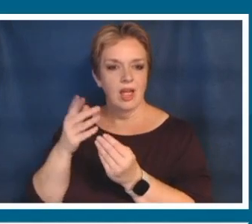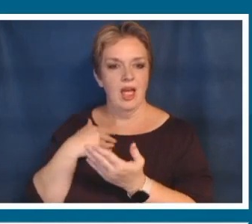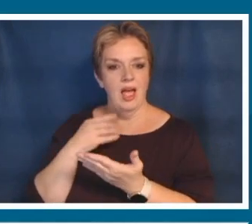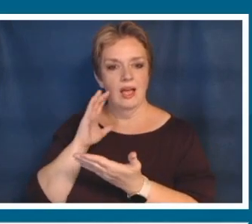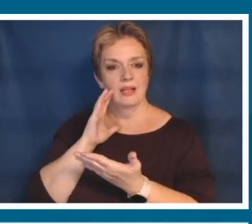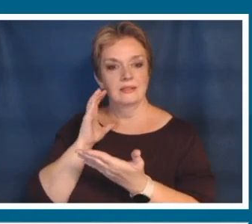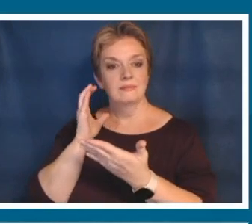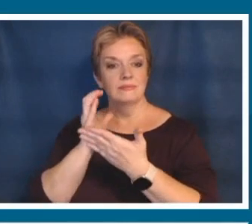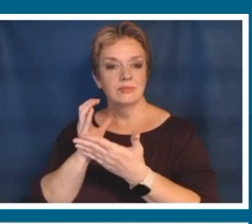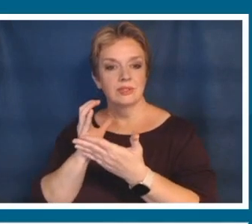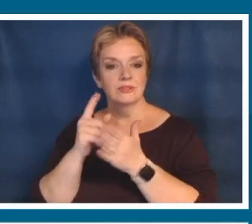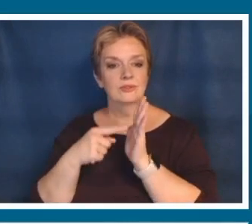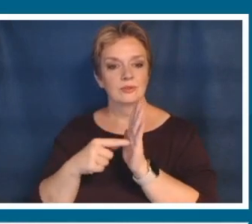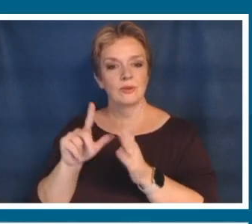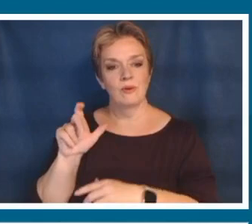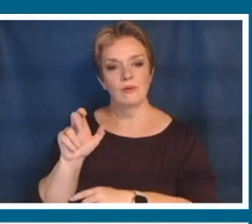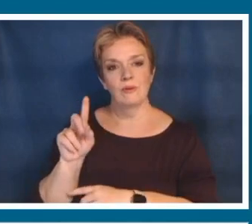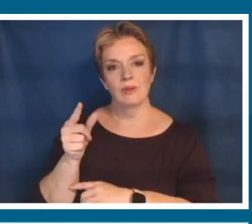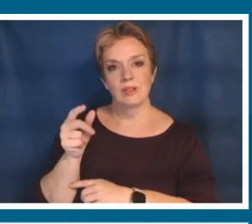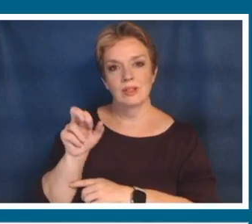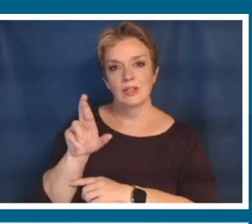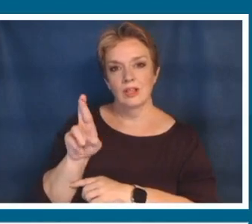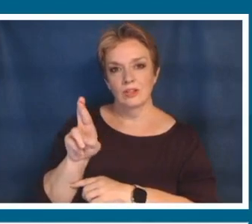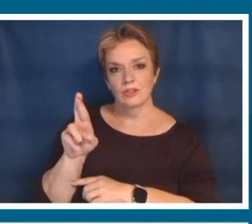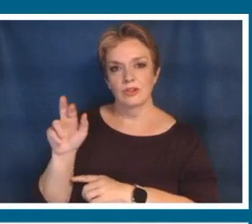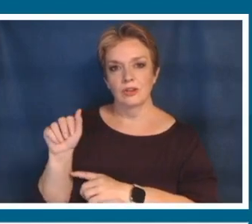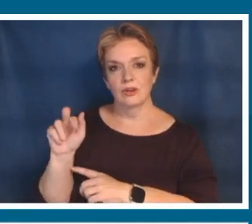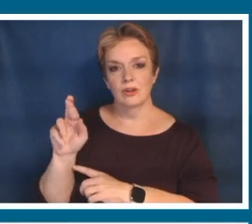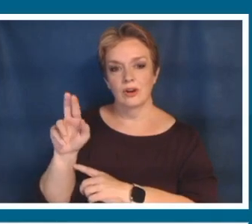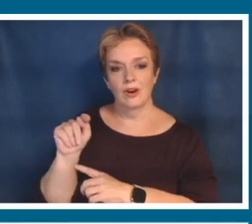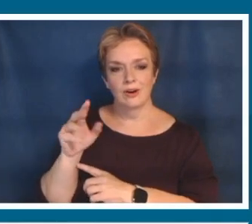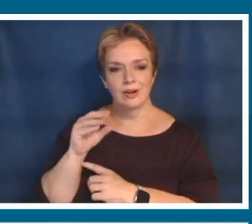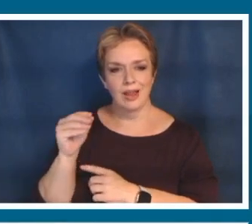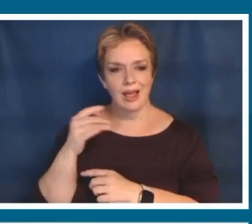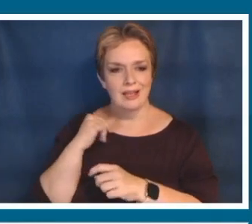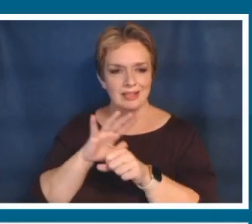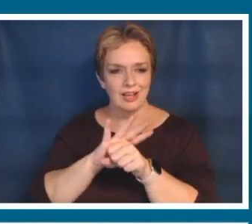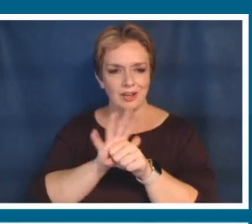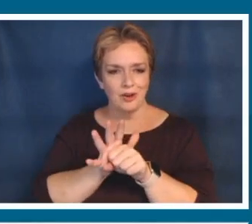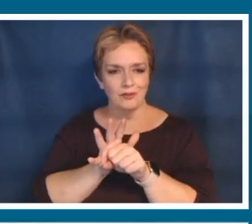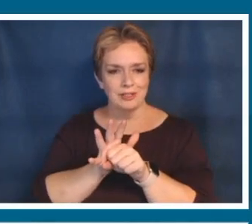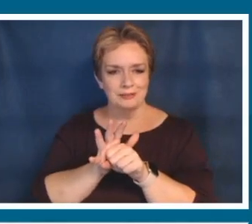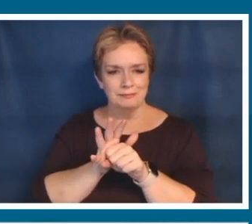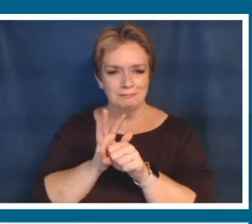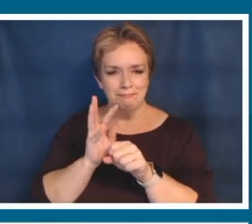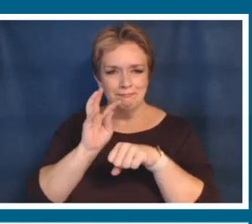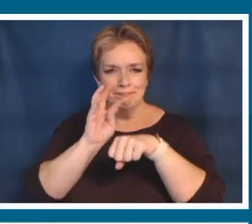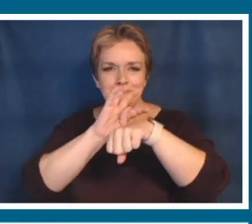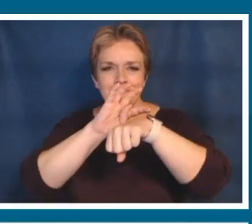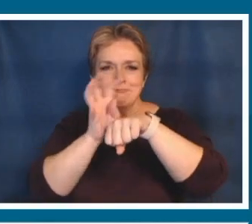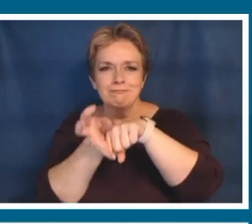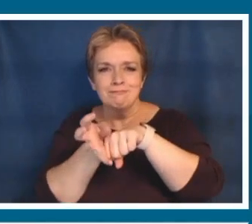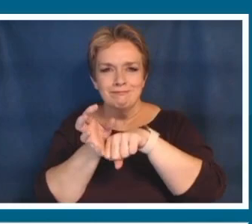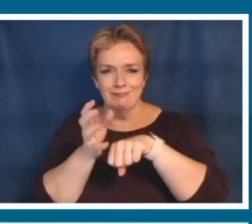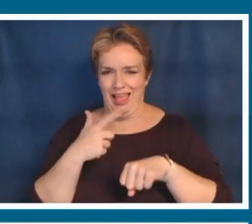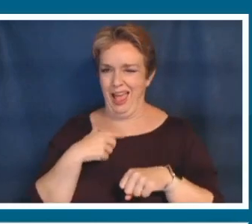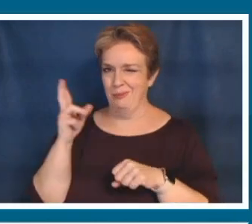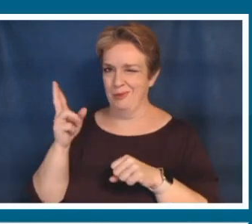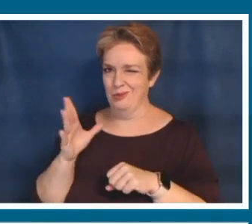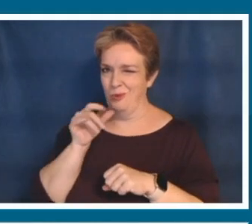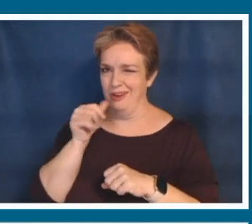and has the little COVID, what are those called? The little COVID virus things. I'm a historian here, not a